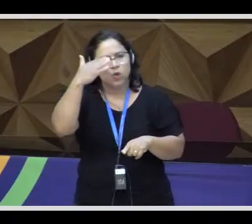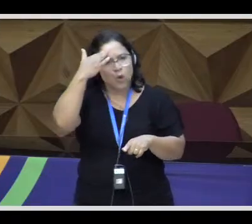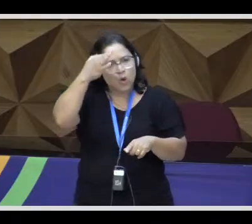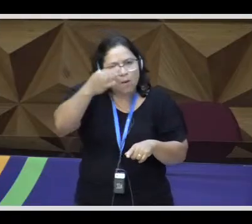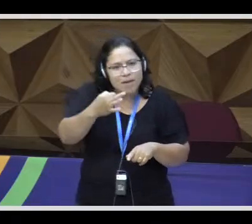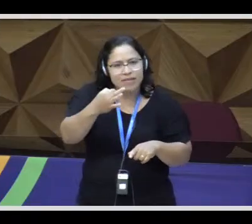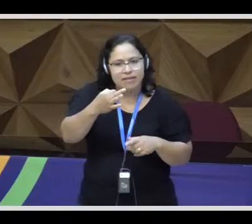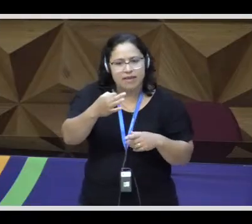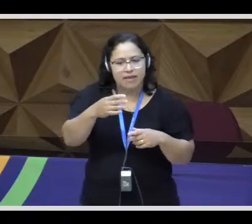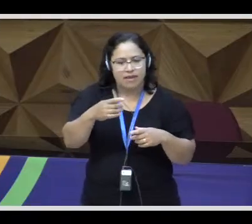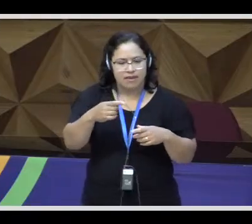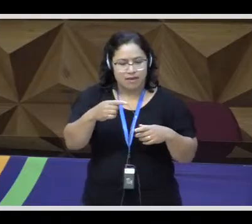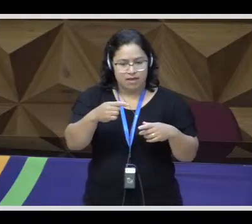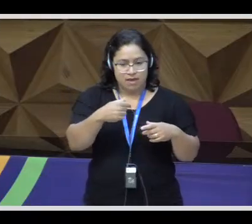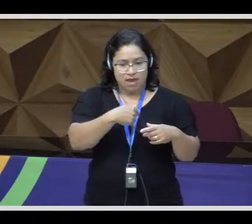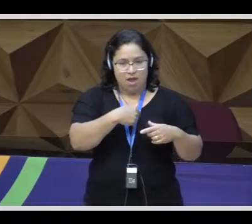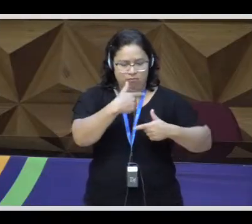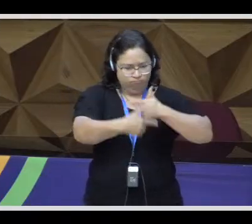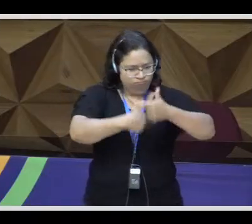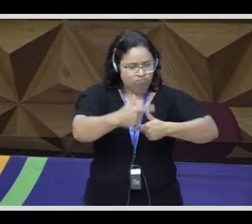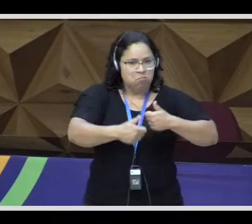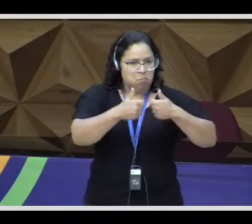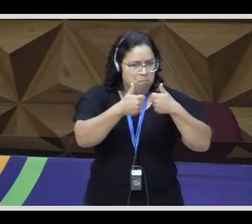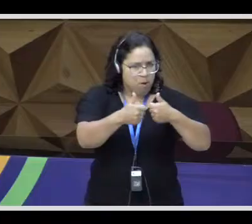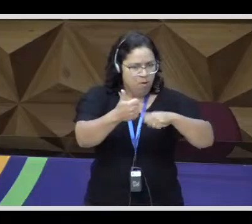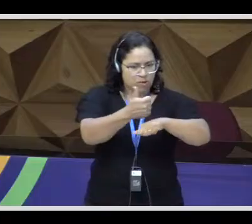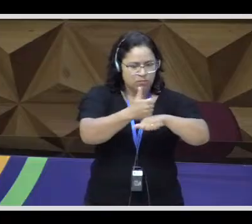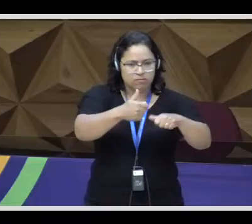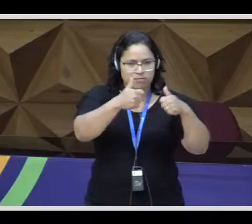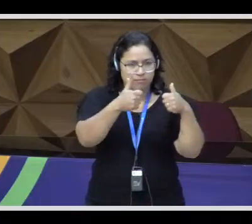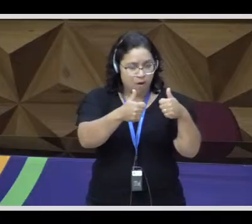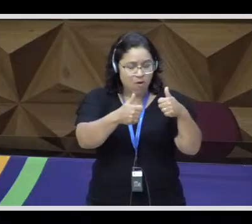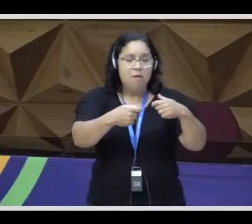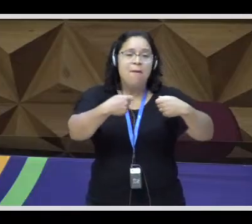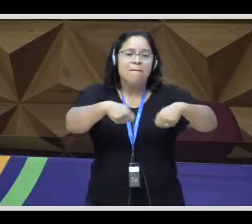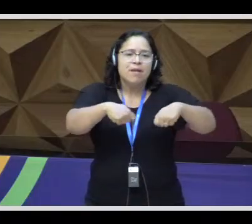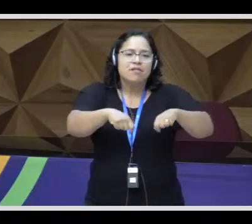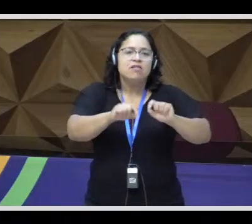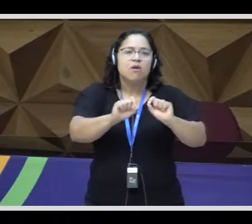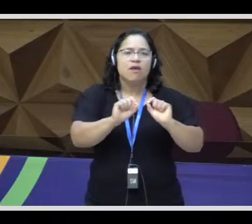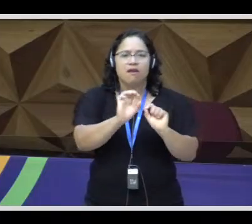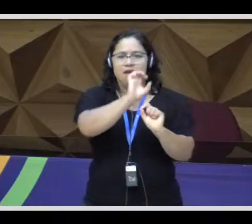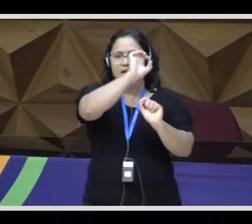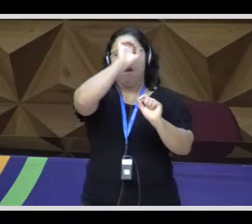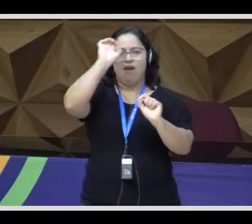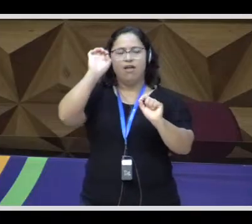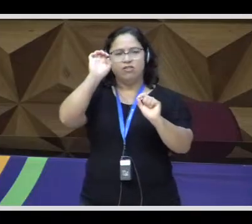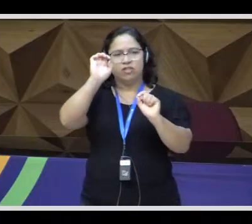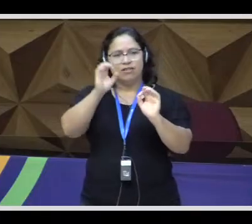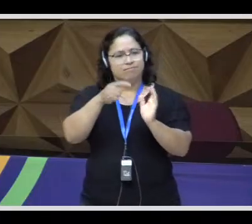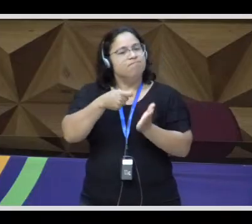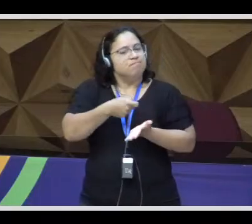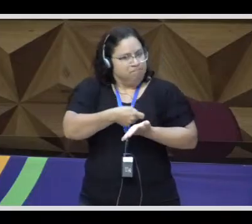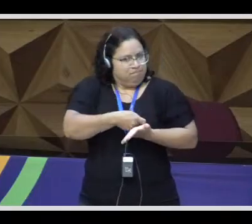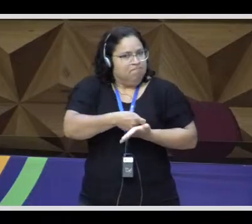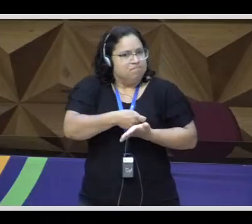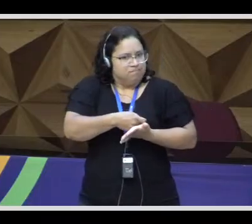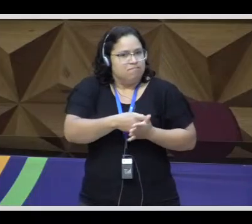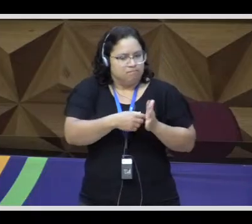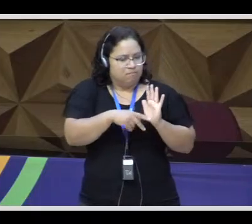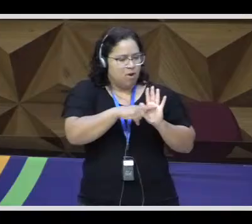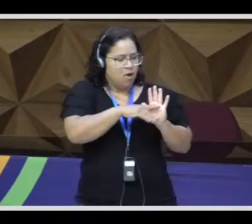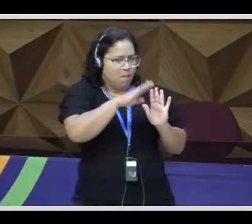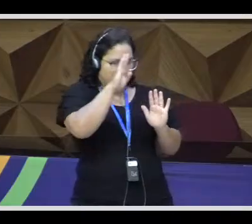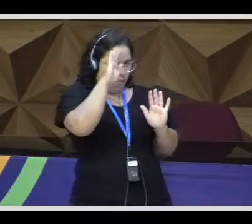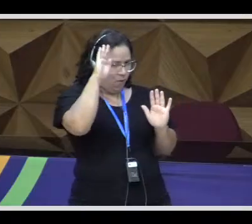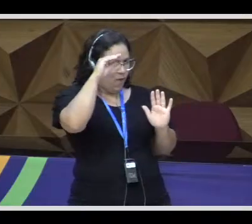the market, you have to have the rigorous ethics of the academia, of the academic, but